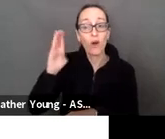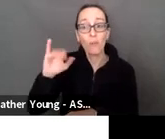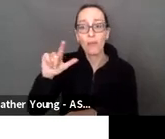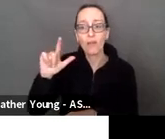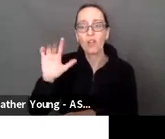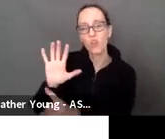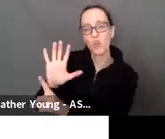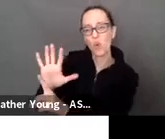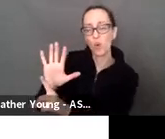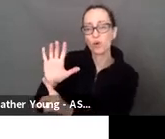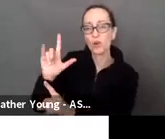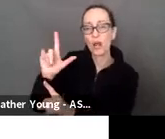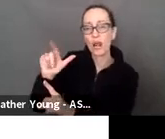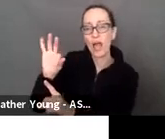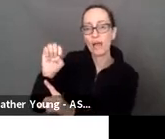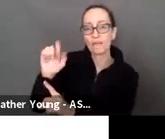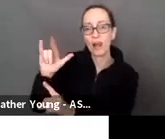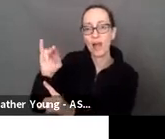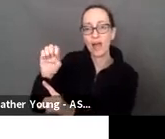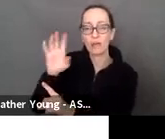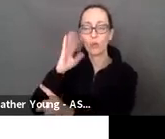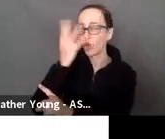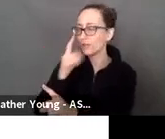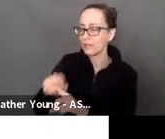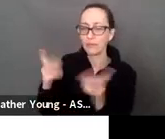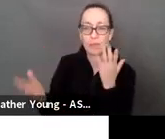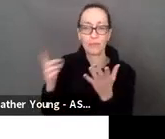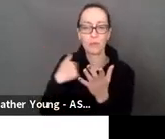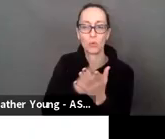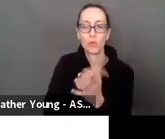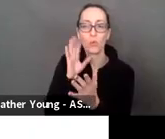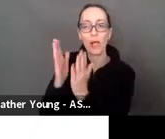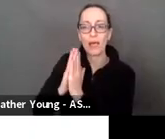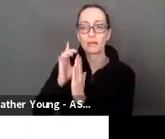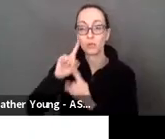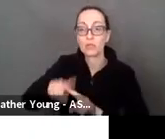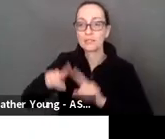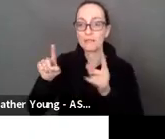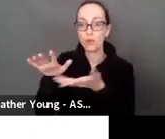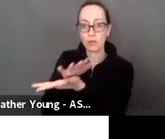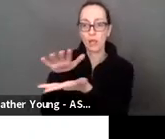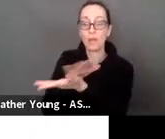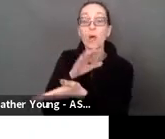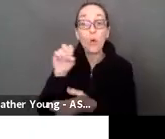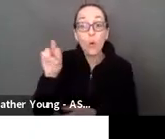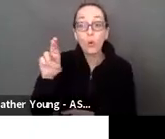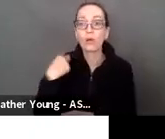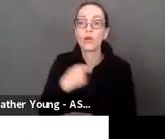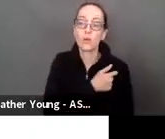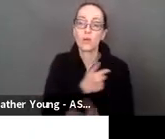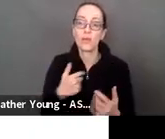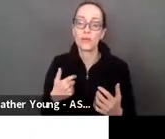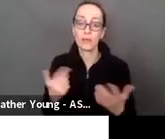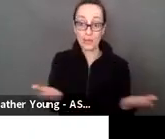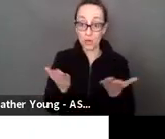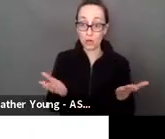little different. We might require a different piece of documentation, or we actually